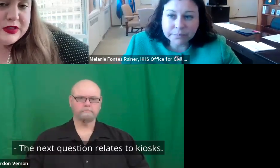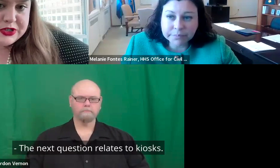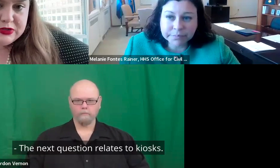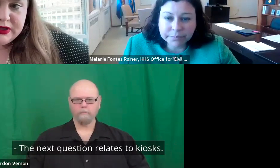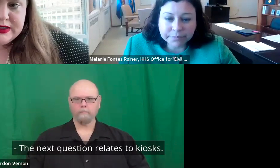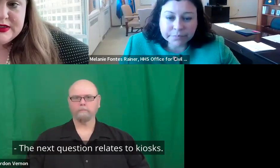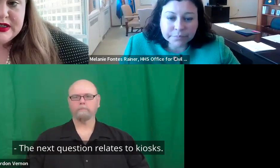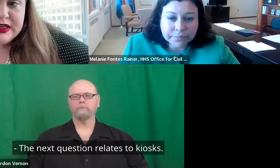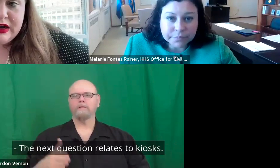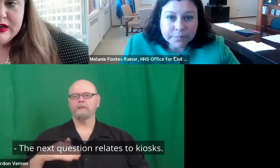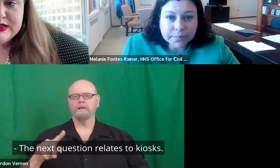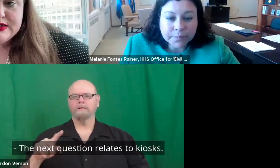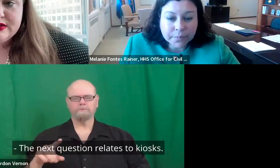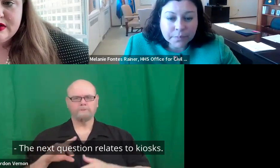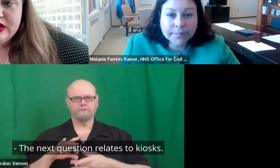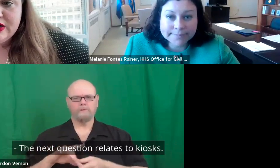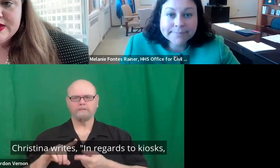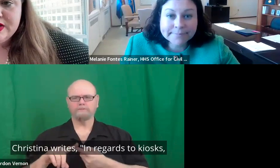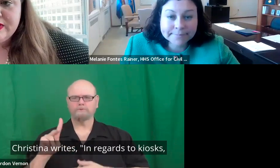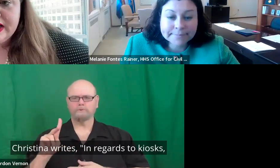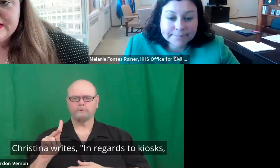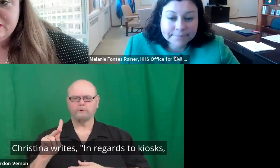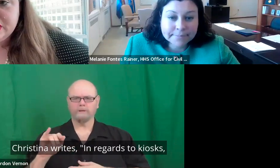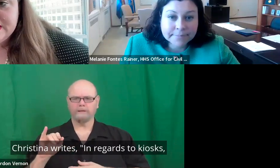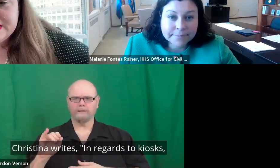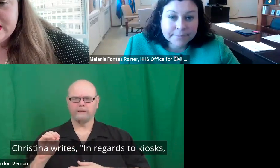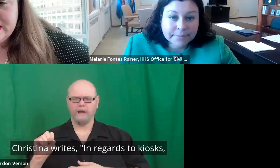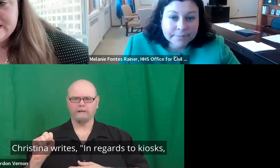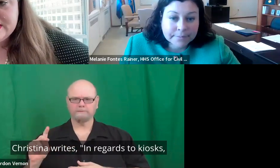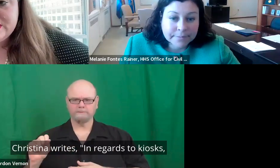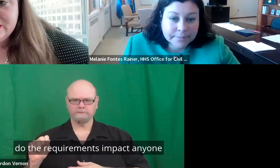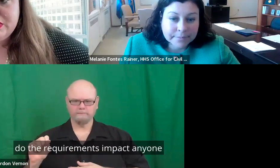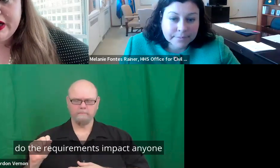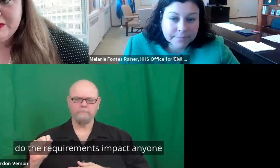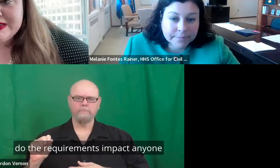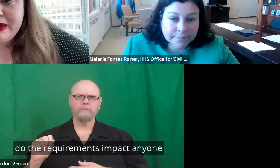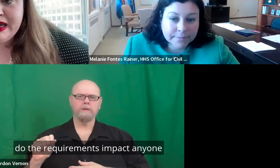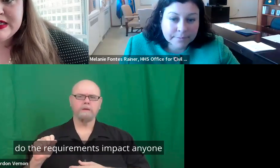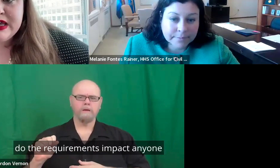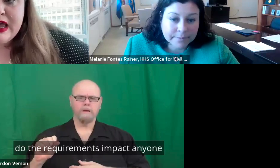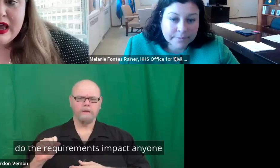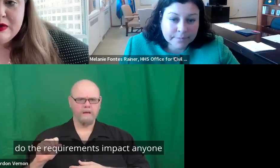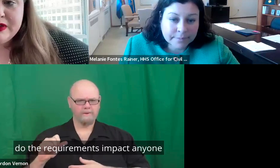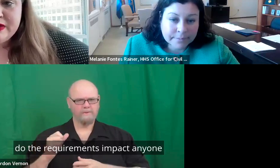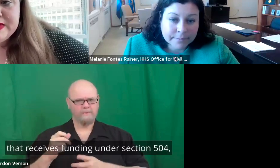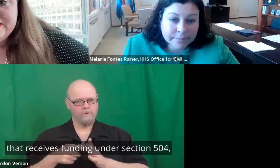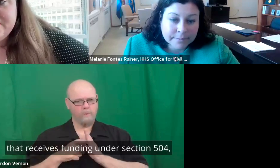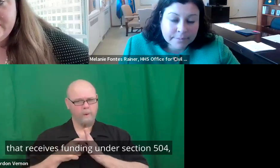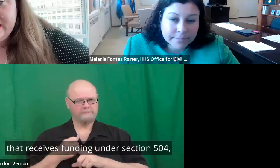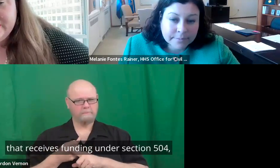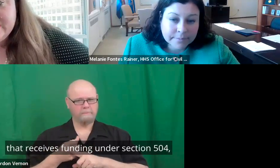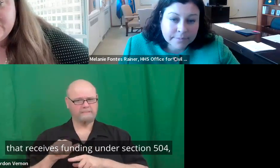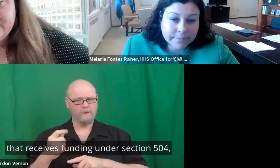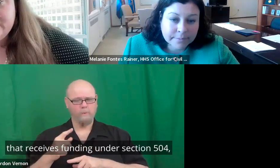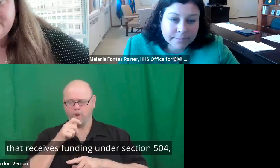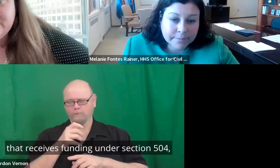The next question relates to kiosks. Christina writes, in regards to kiosks, do the requirements impact anyone that receives